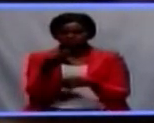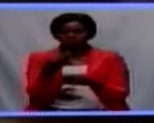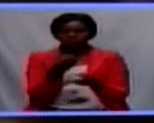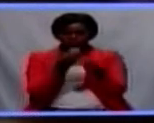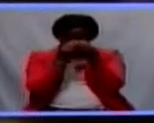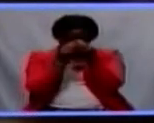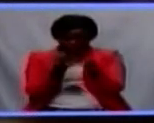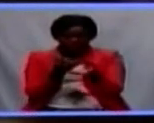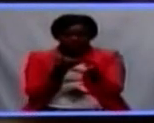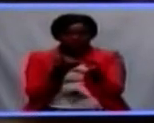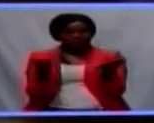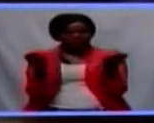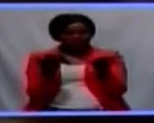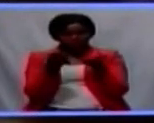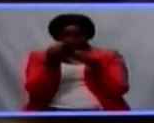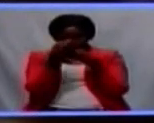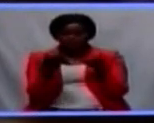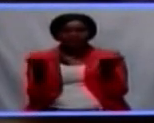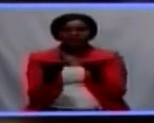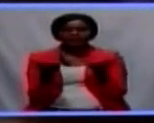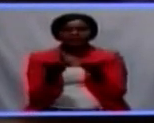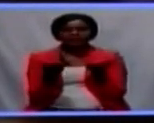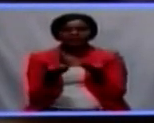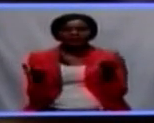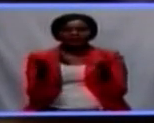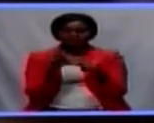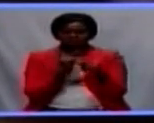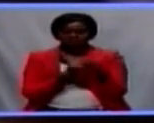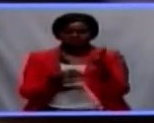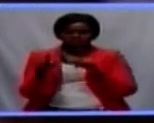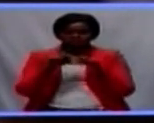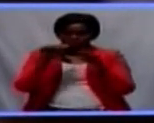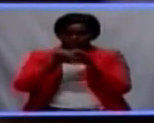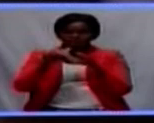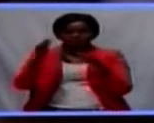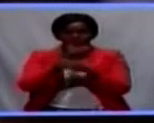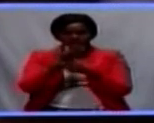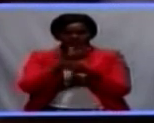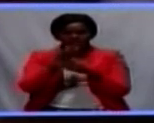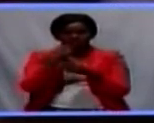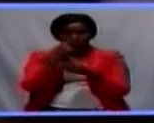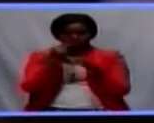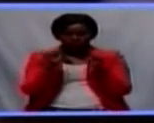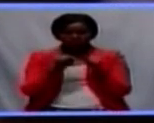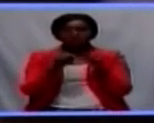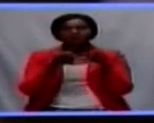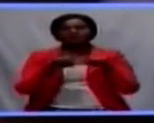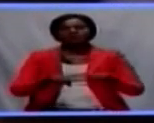compliance and non-compliance, when you look at people in business who might be depending